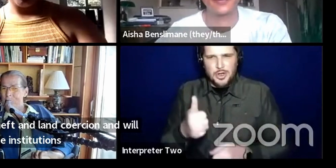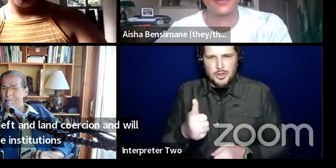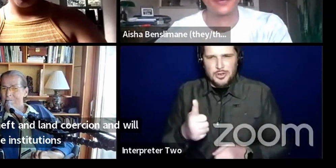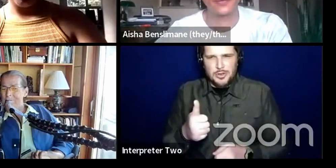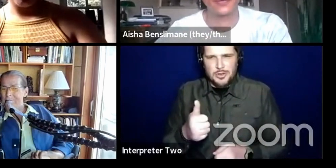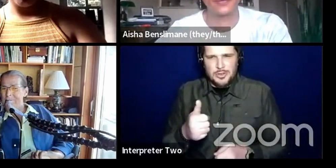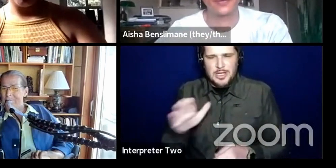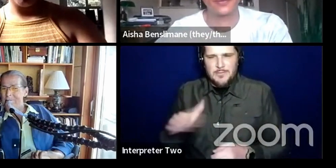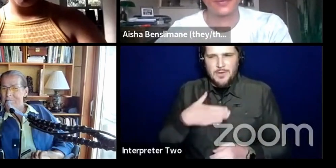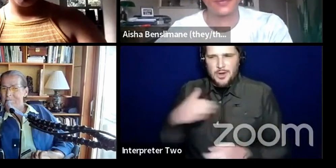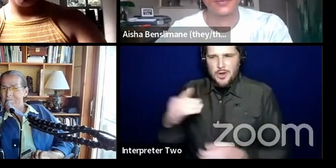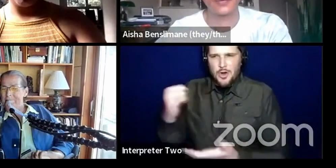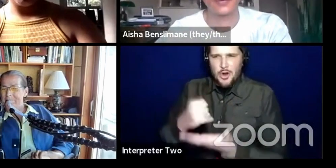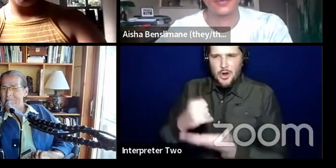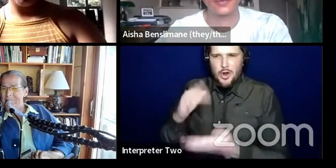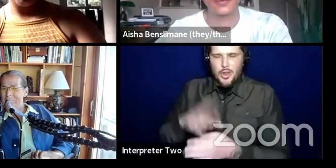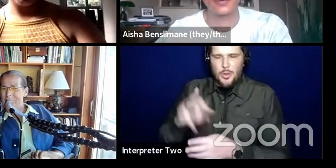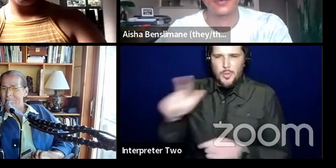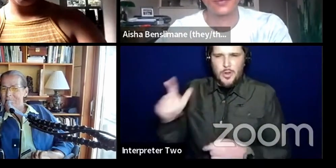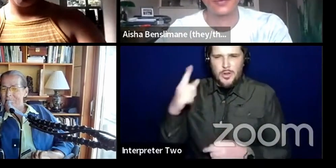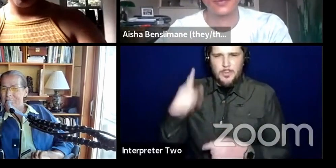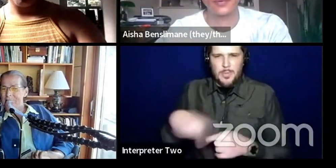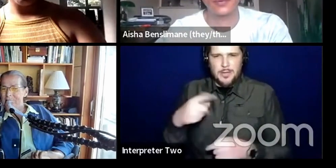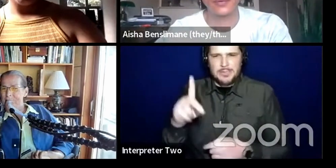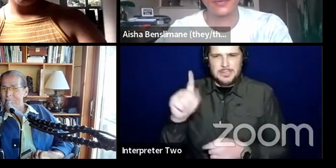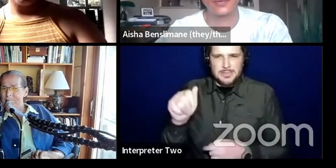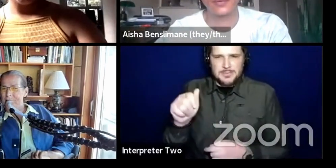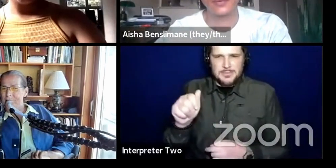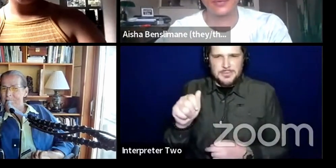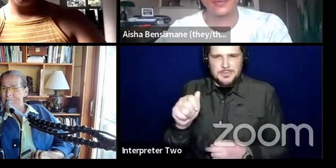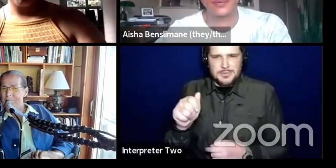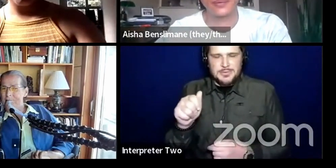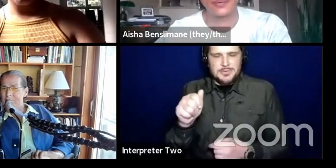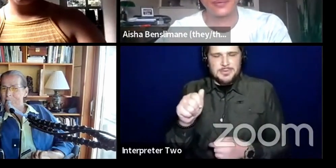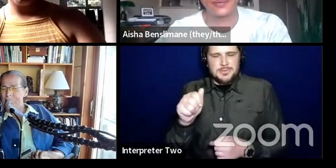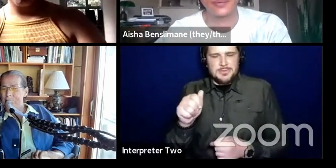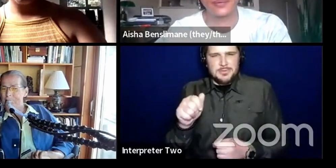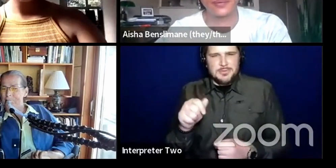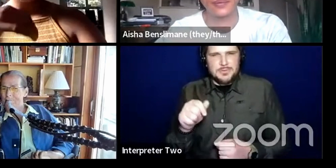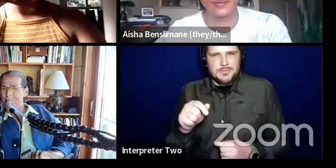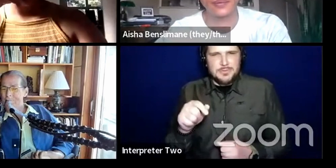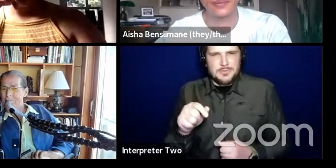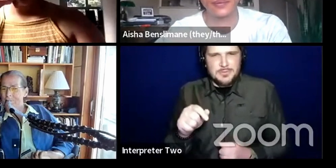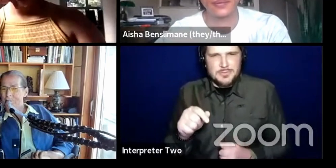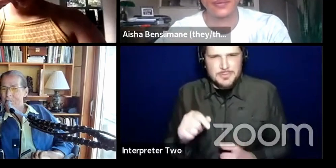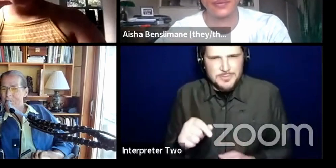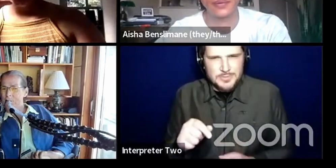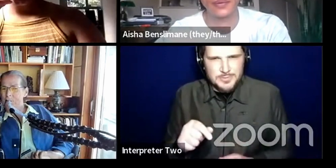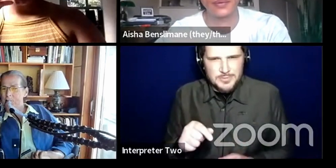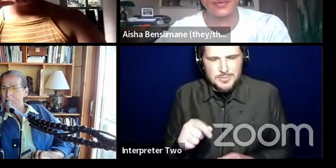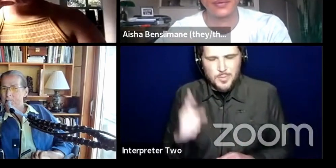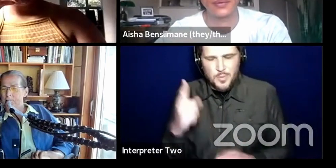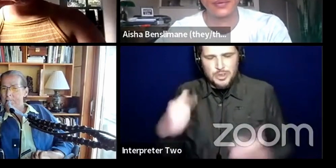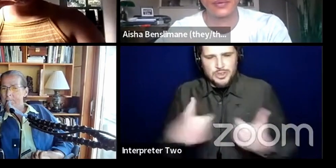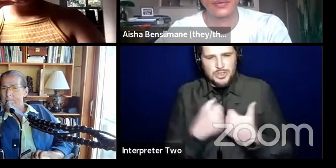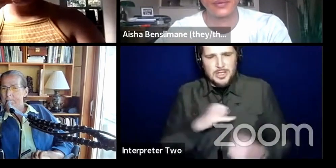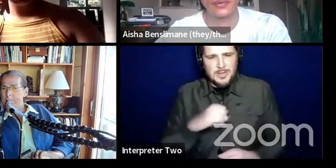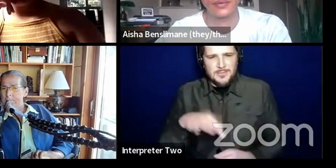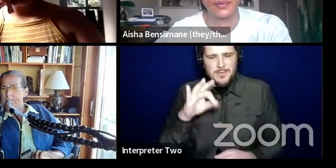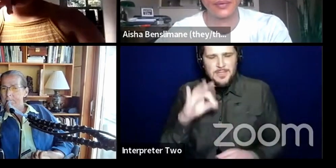art on the wall about disability and doing it in a window dressing way. One challenge I find is the